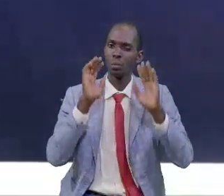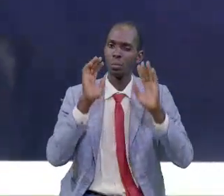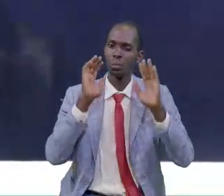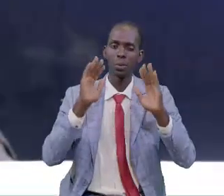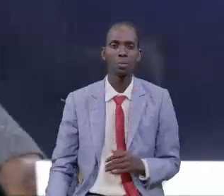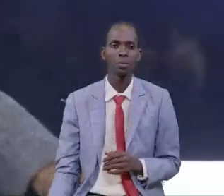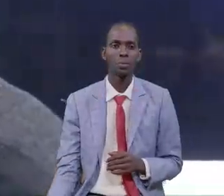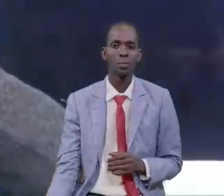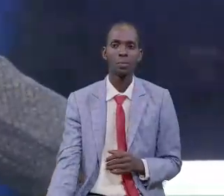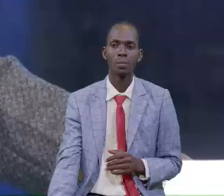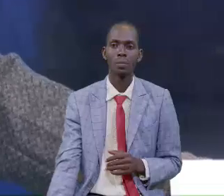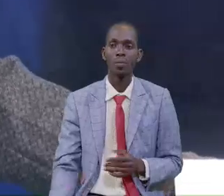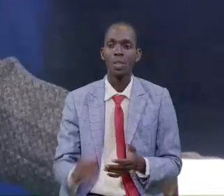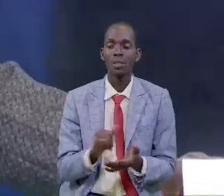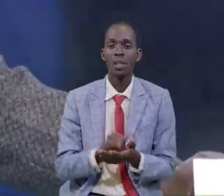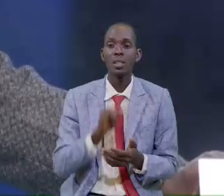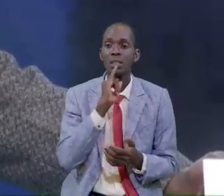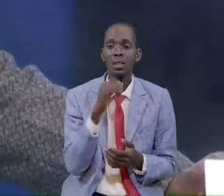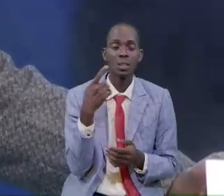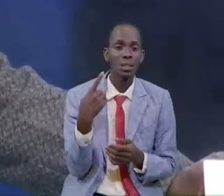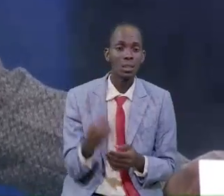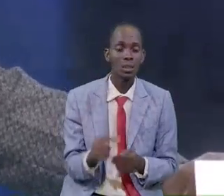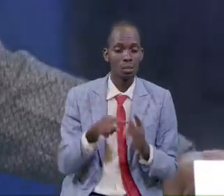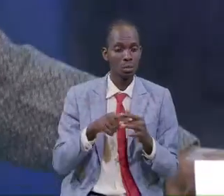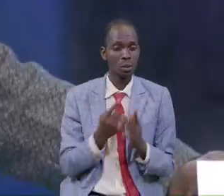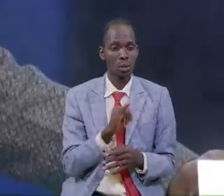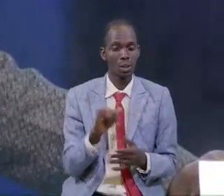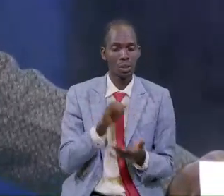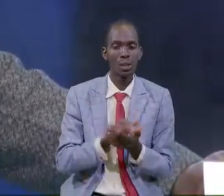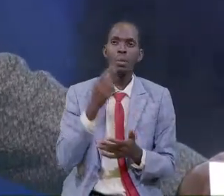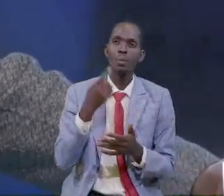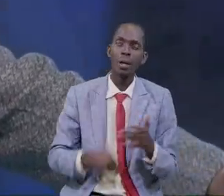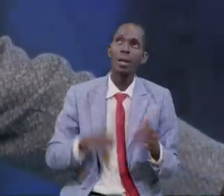That's the commencement. That's what God is going to do tonight.